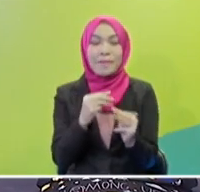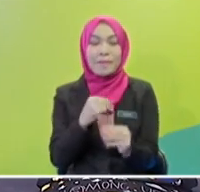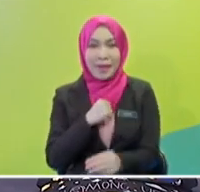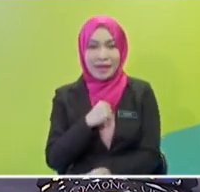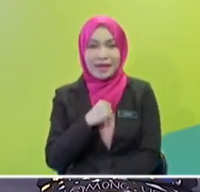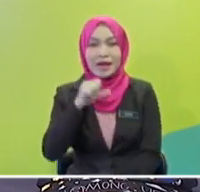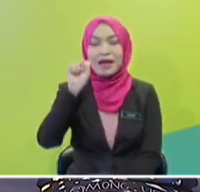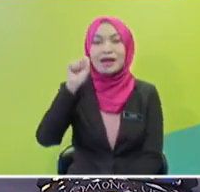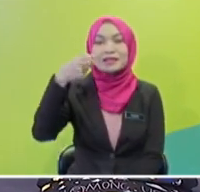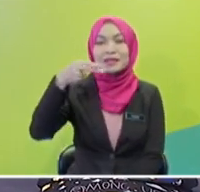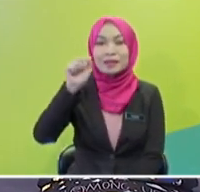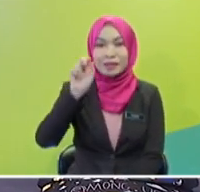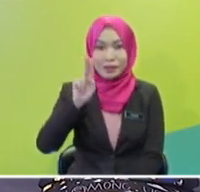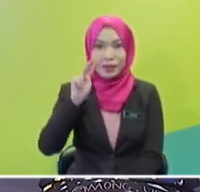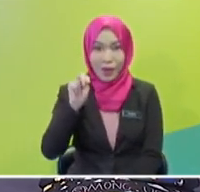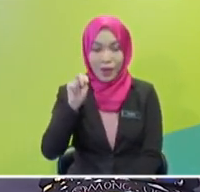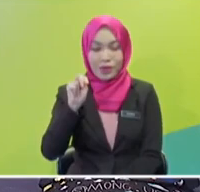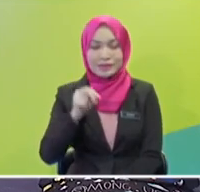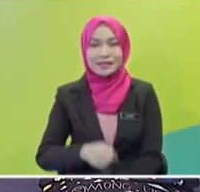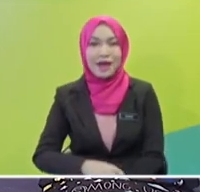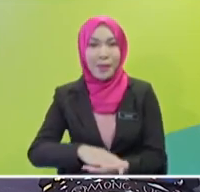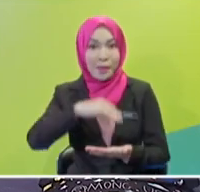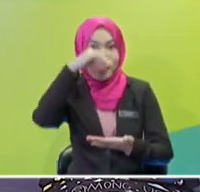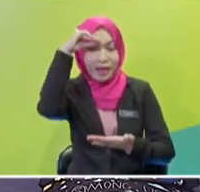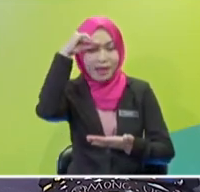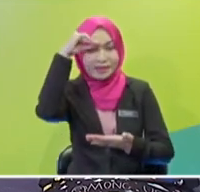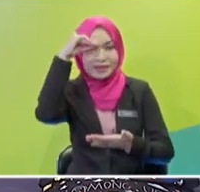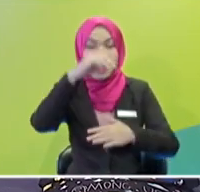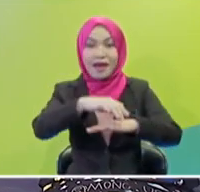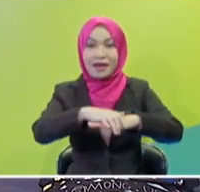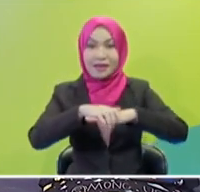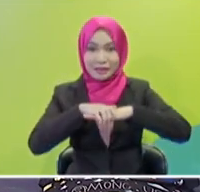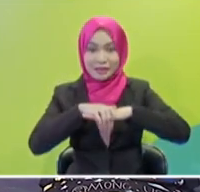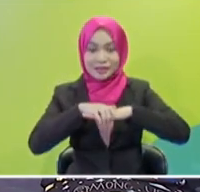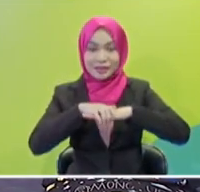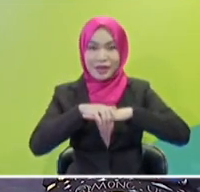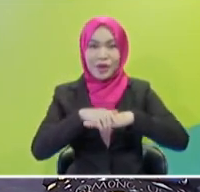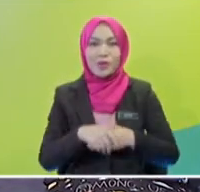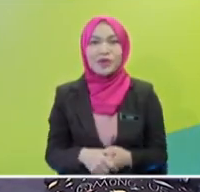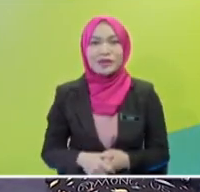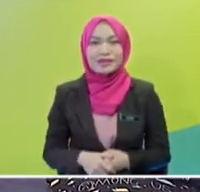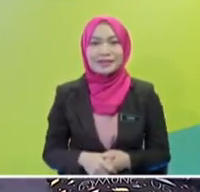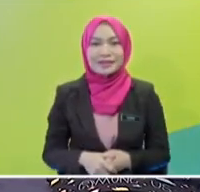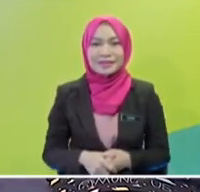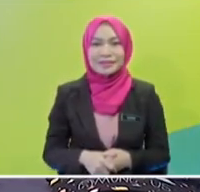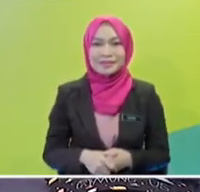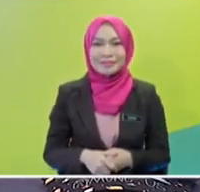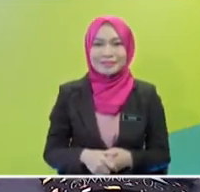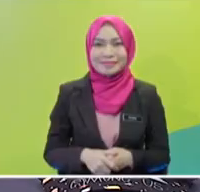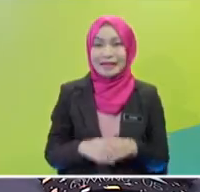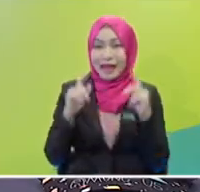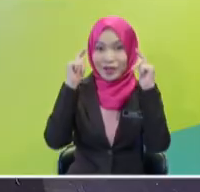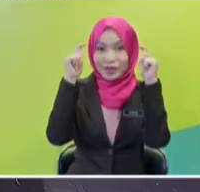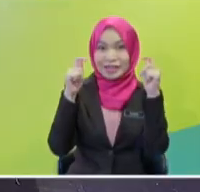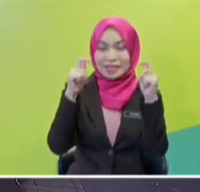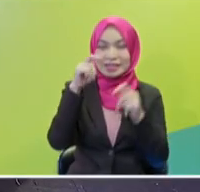lesson is in English. But before we continue for our lesson, of course, I'd like to introduce our teacher for today, Teacher Kenanga.